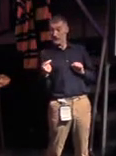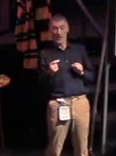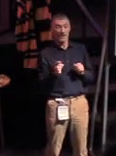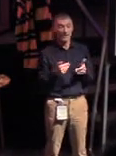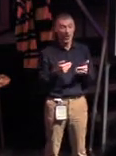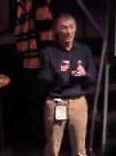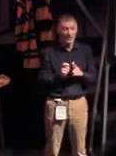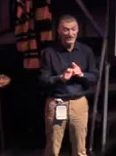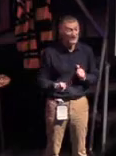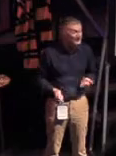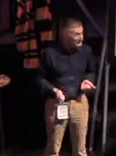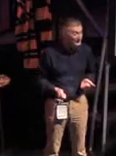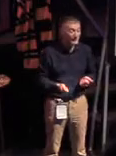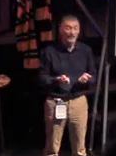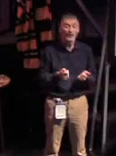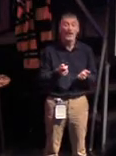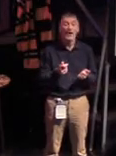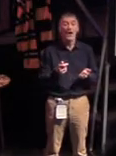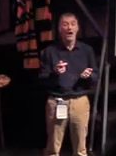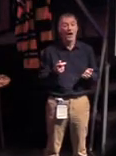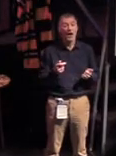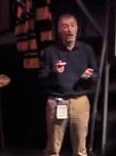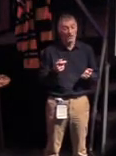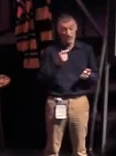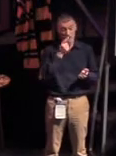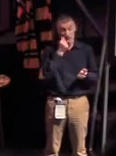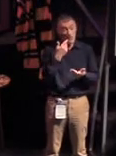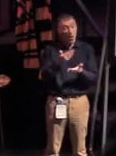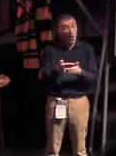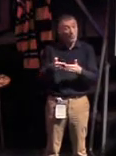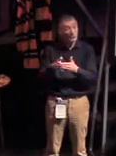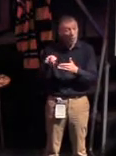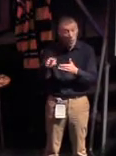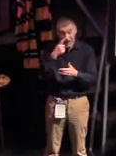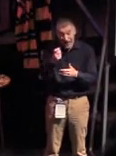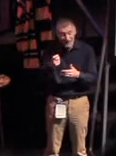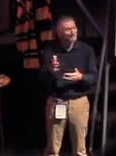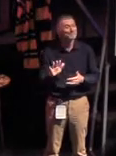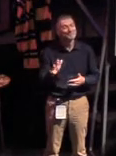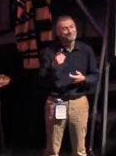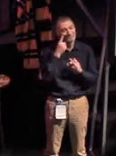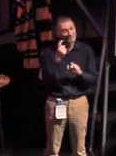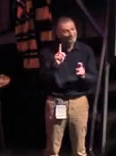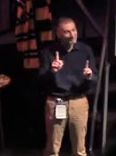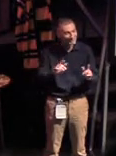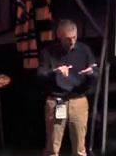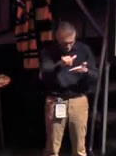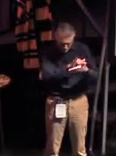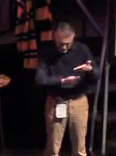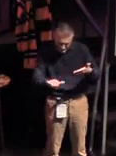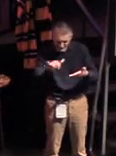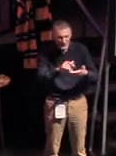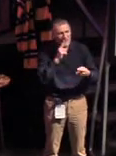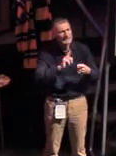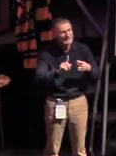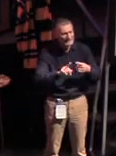outside. Tickets for other venues aren't available on the door, so do make sure that you book them up in advance. I think that's the practicalities